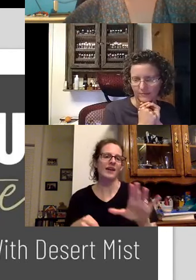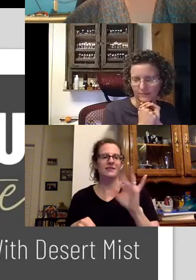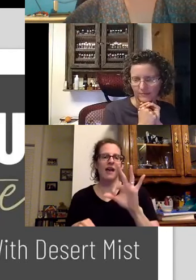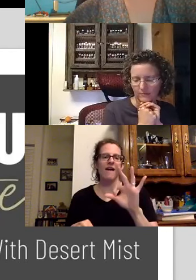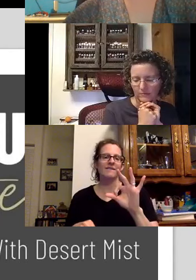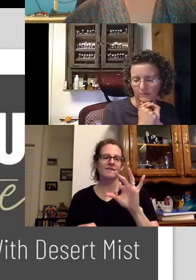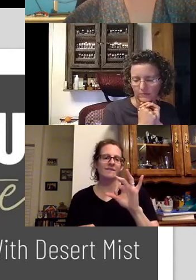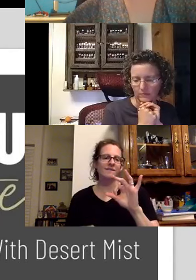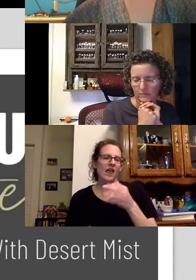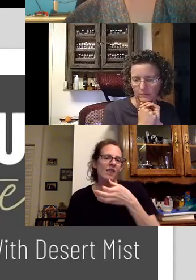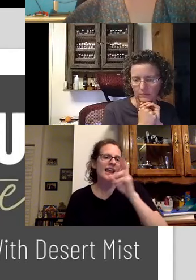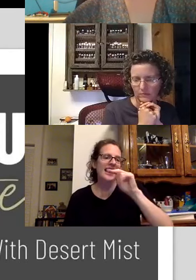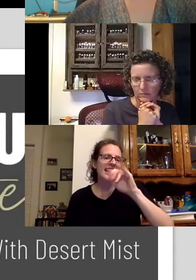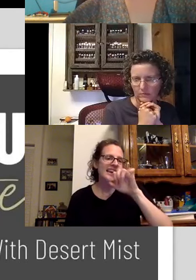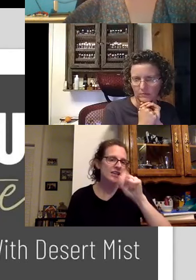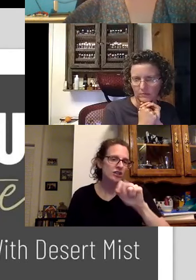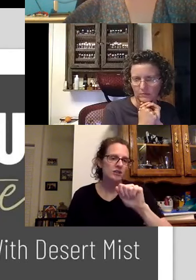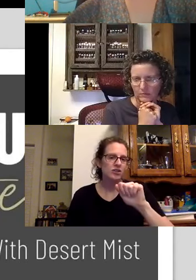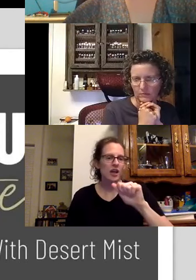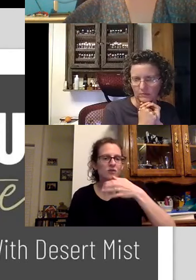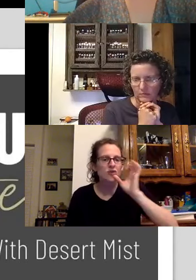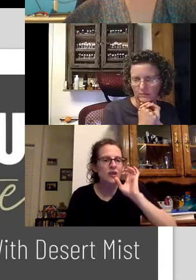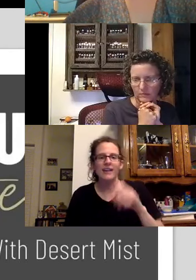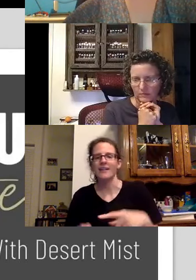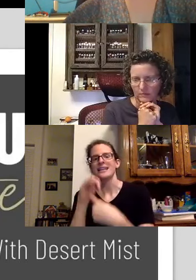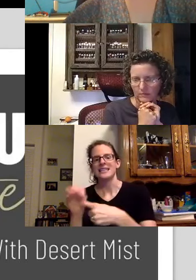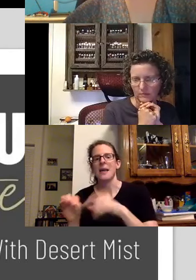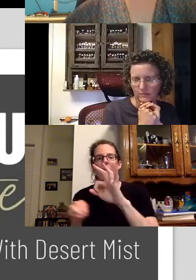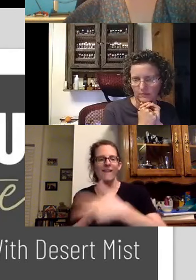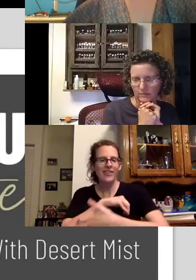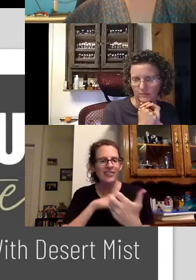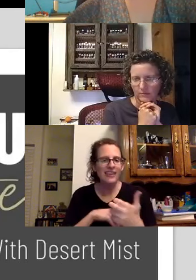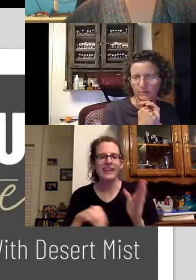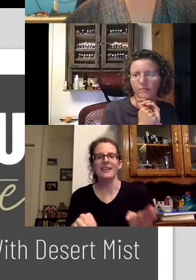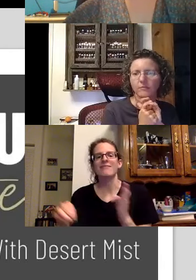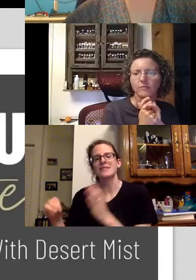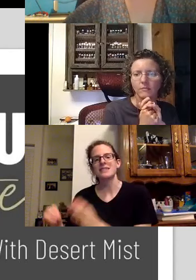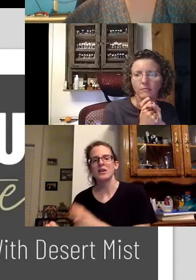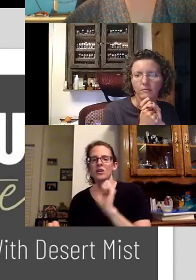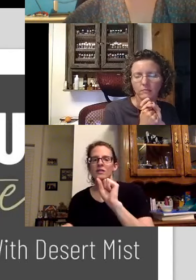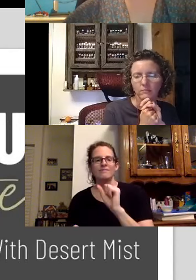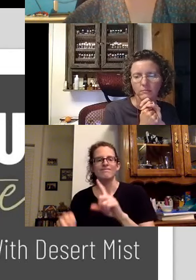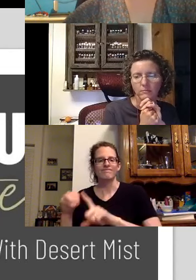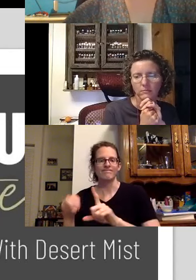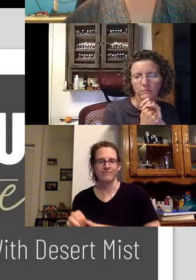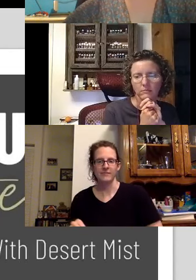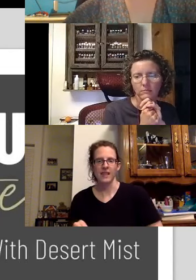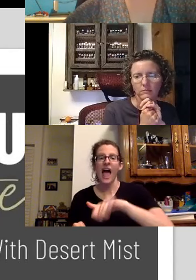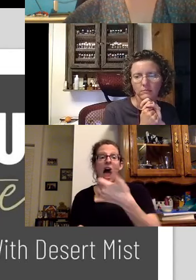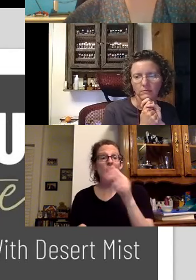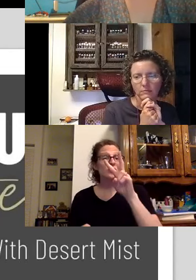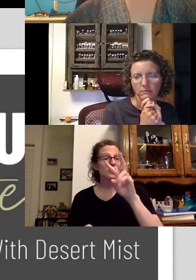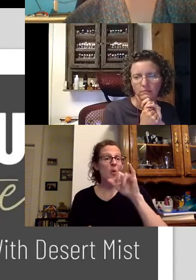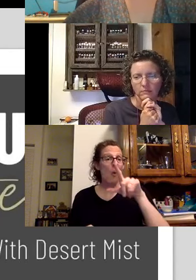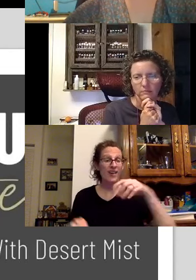So there's actually a sample of Ningxia Red, the other two oils,